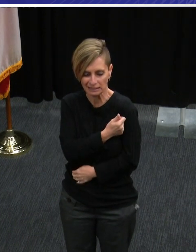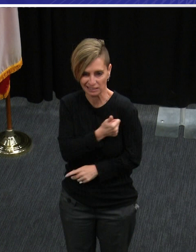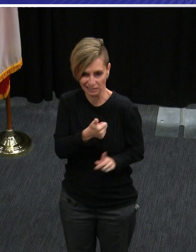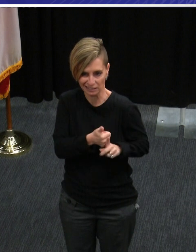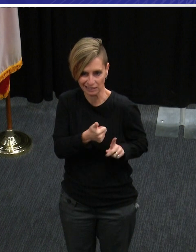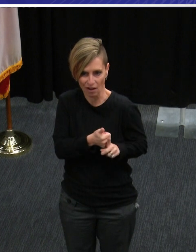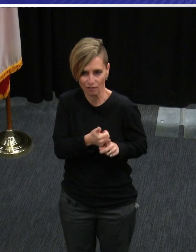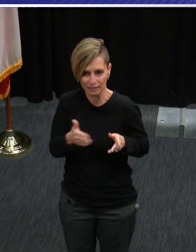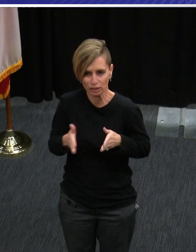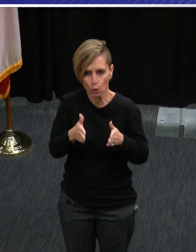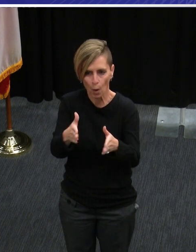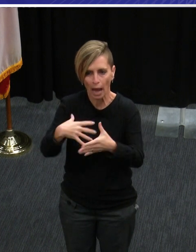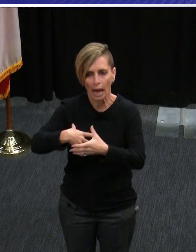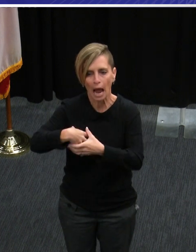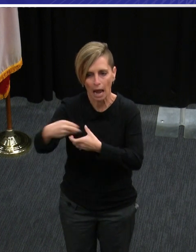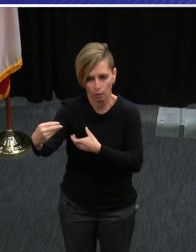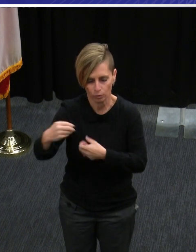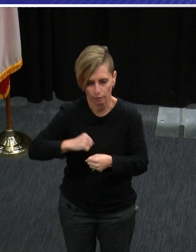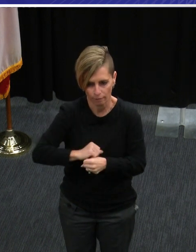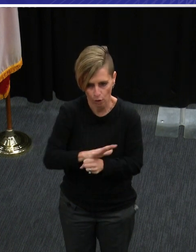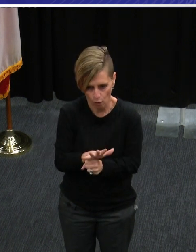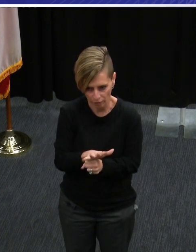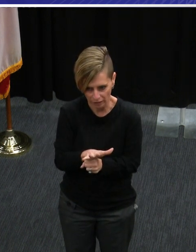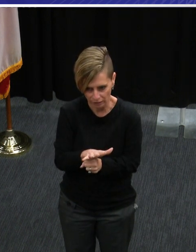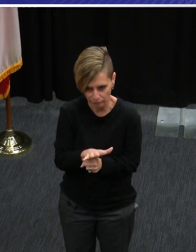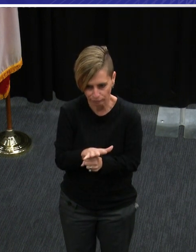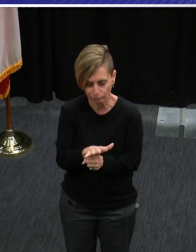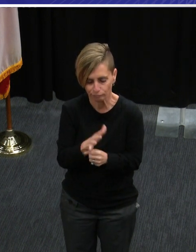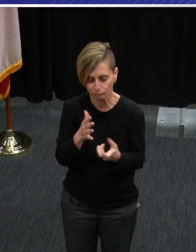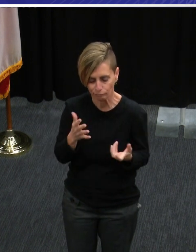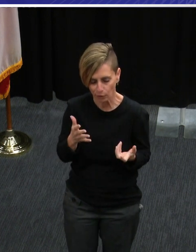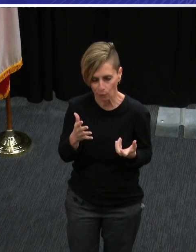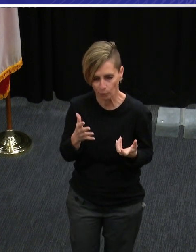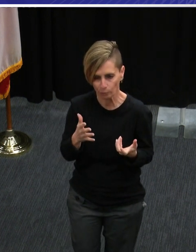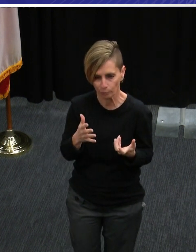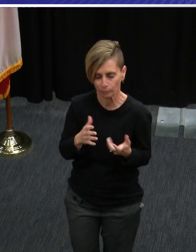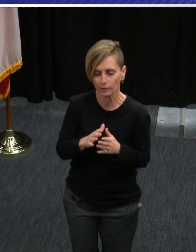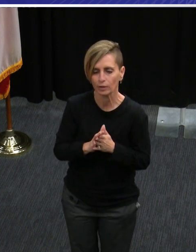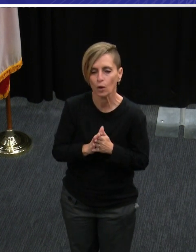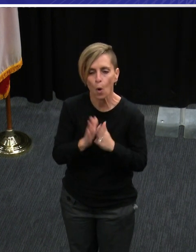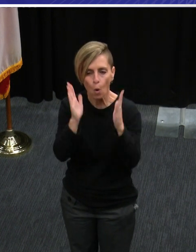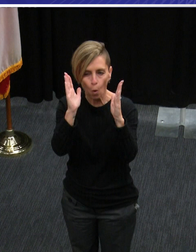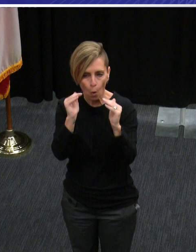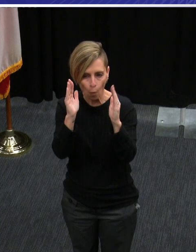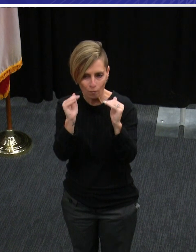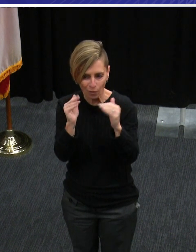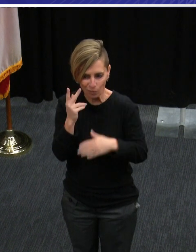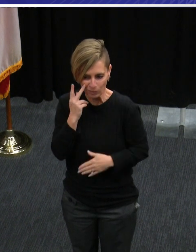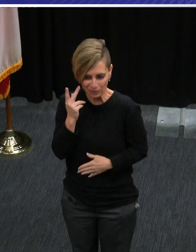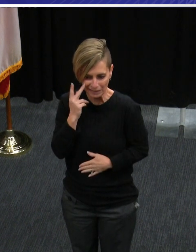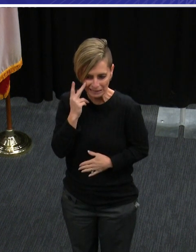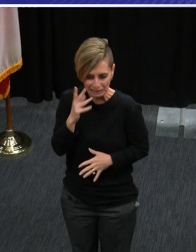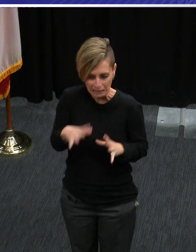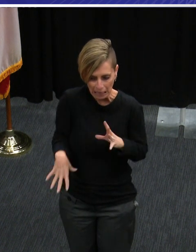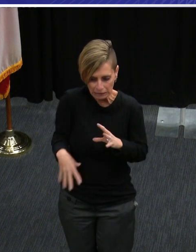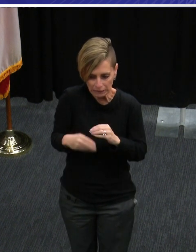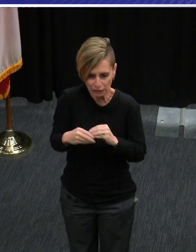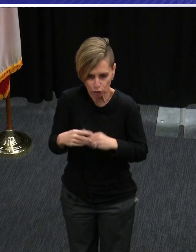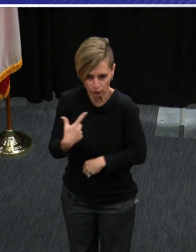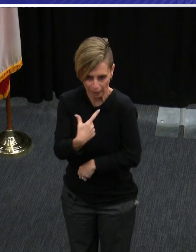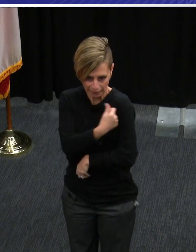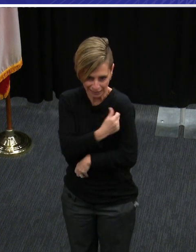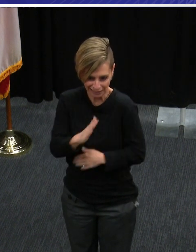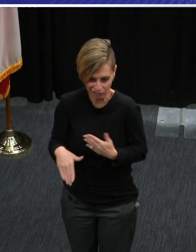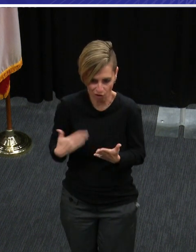don't have a schedule from the state or the pharmaceutical companies, we're hopeful to see additional shipments arriving into our community over the coming